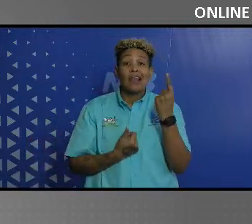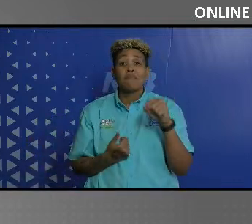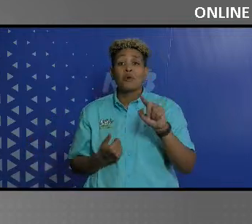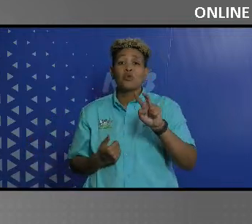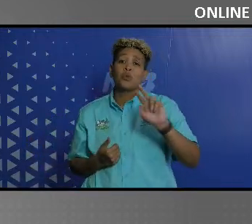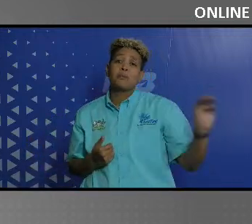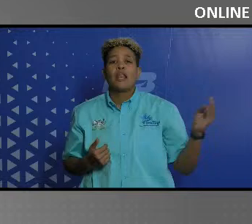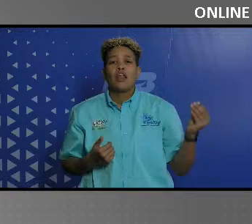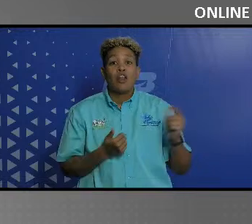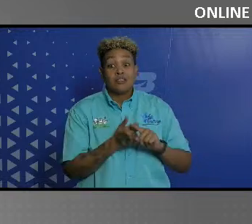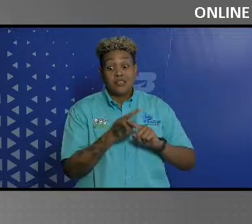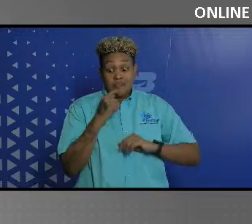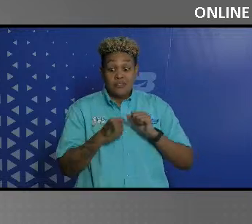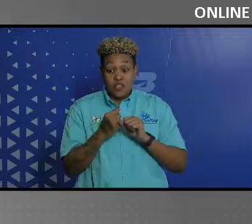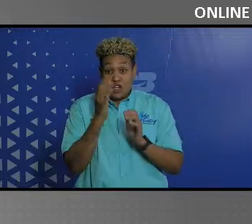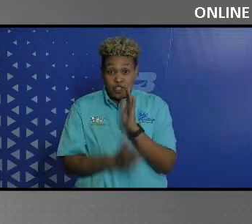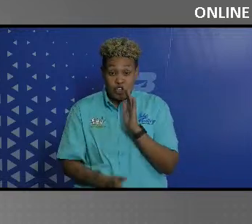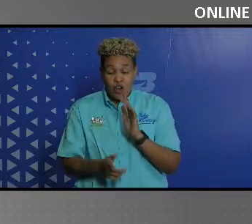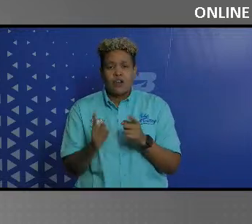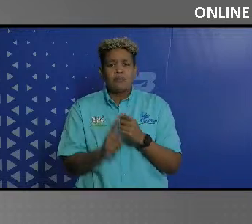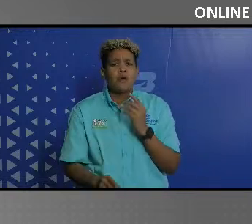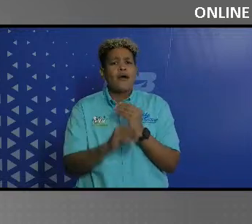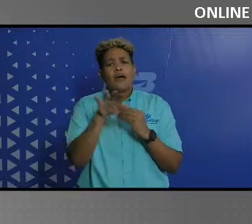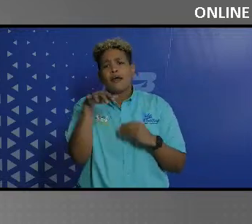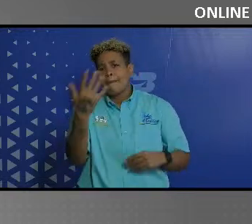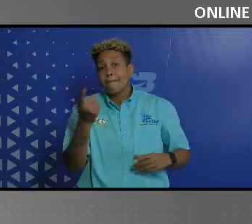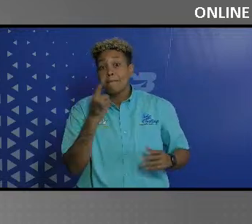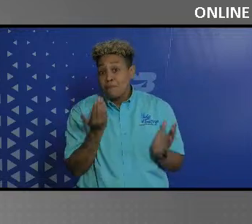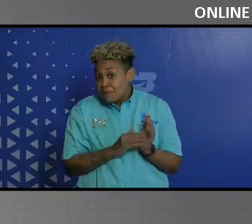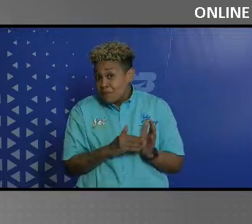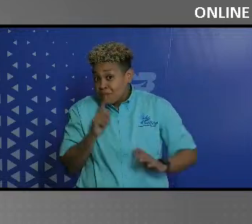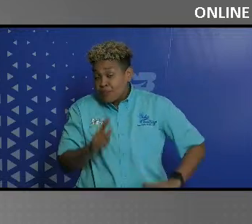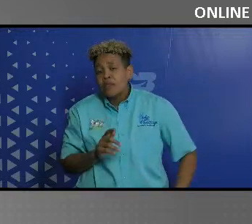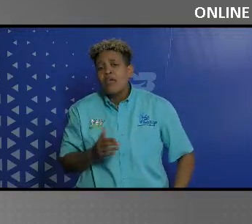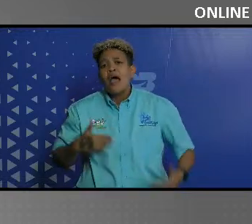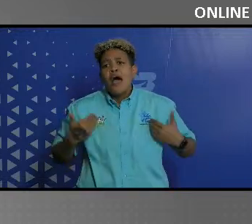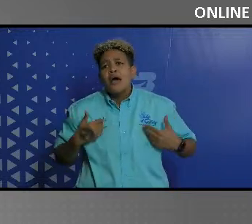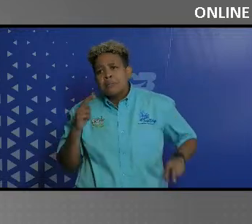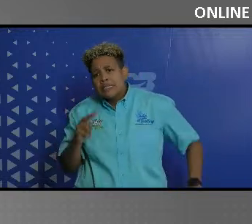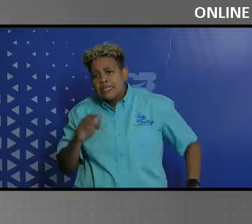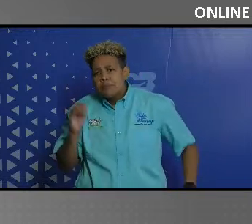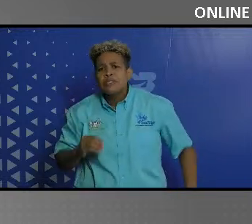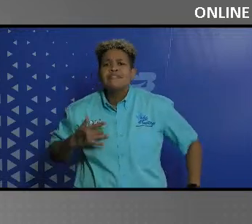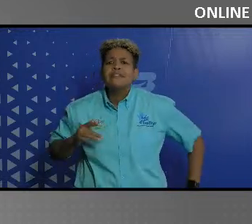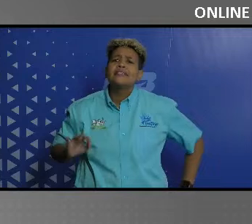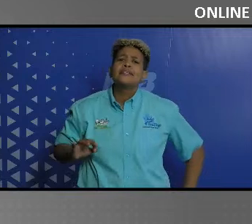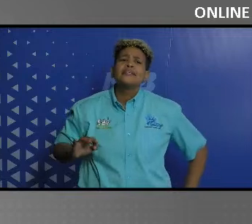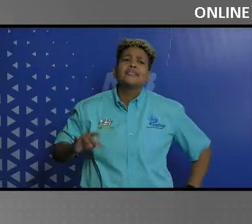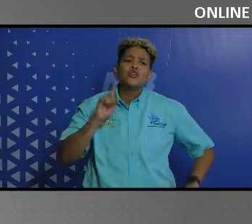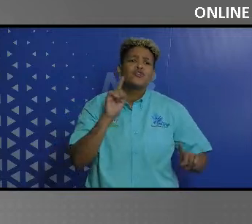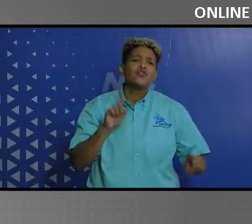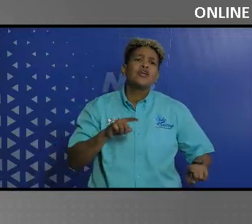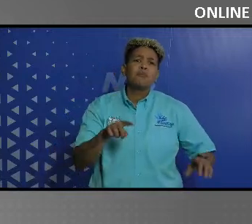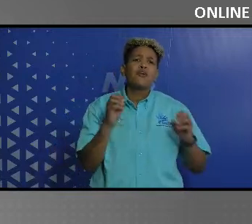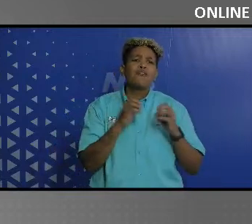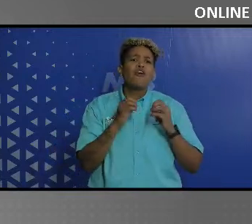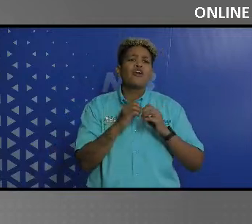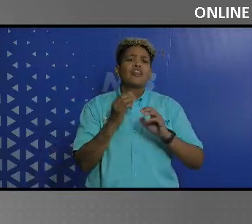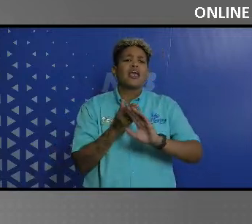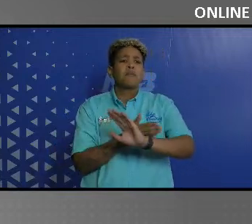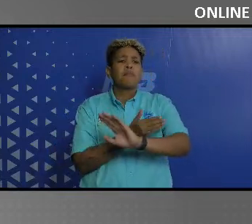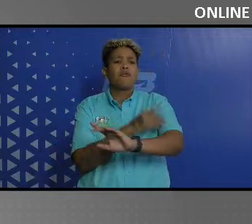million as at the year end. Again, extremely pleasing percentage-wise to be able to report further